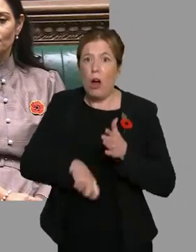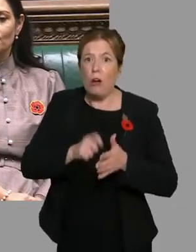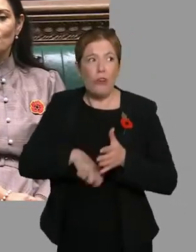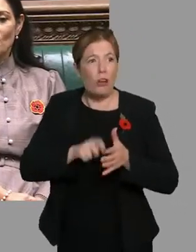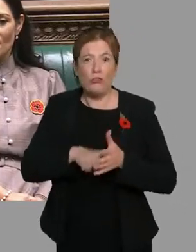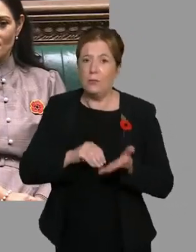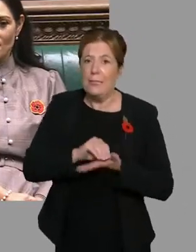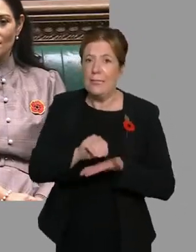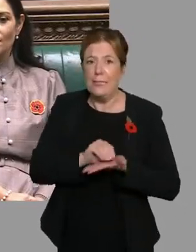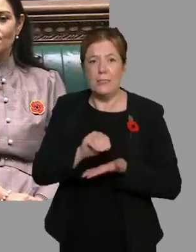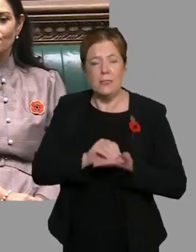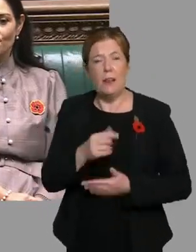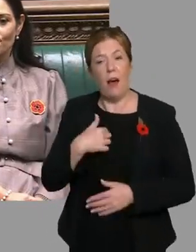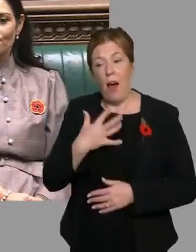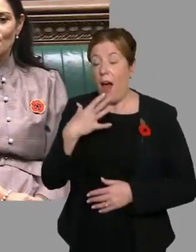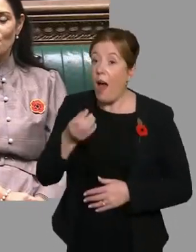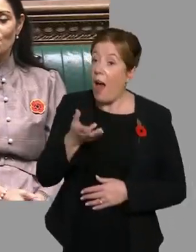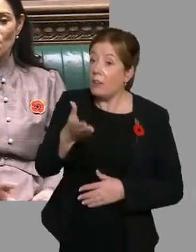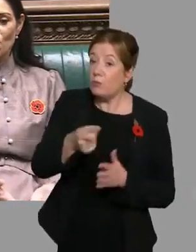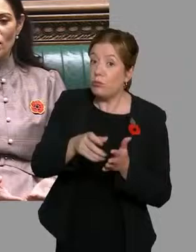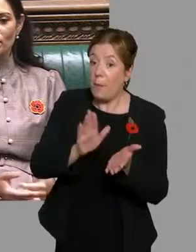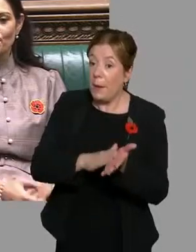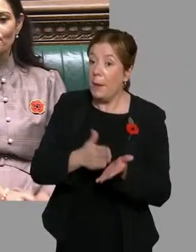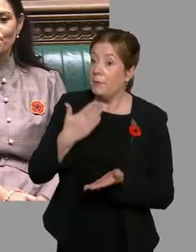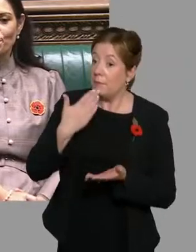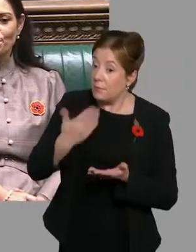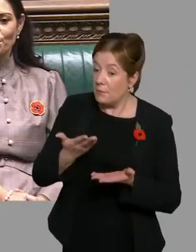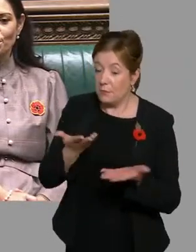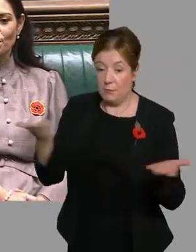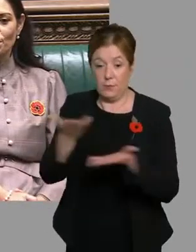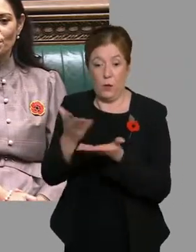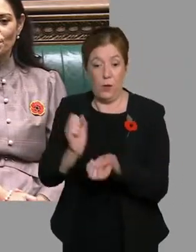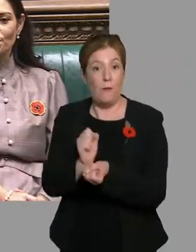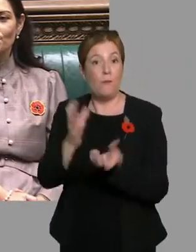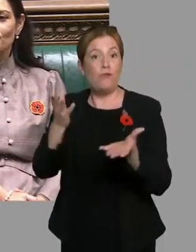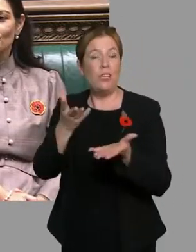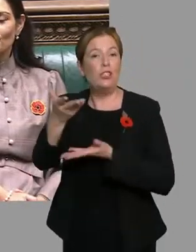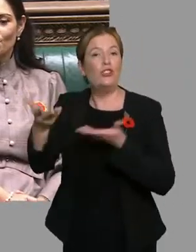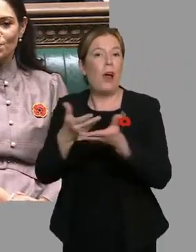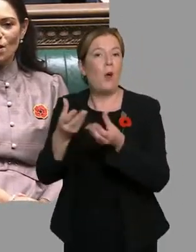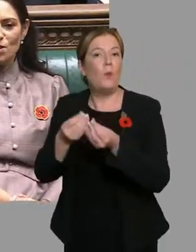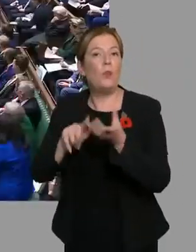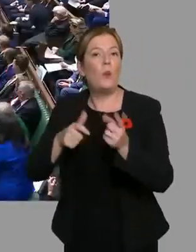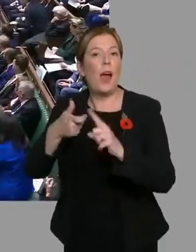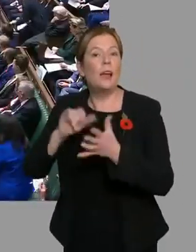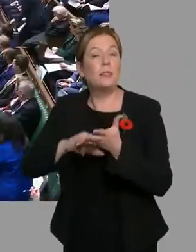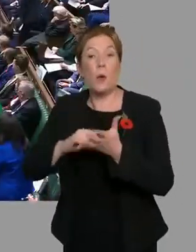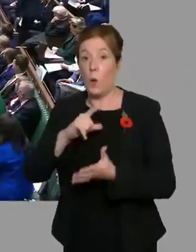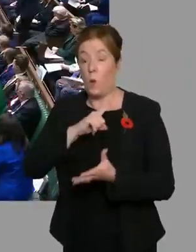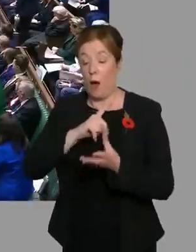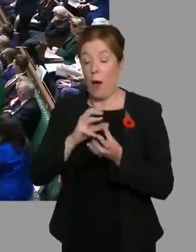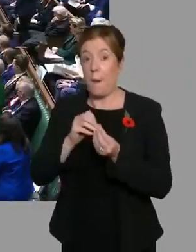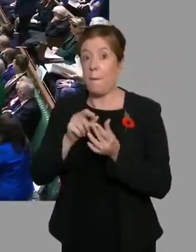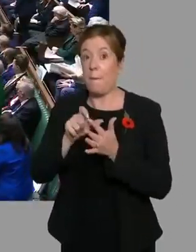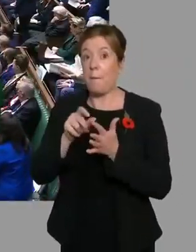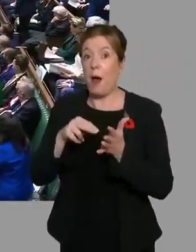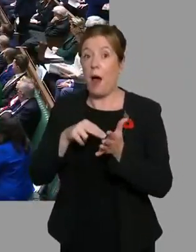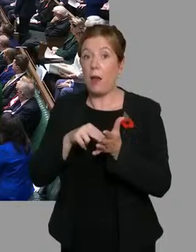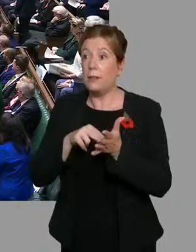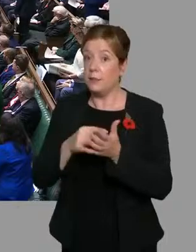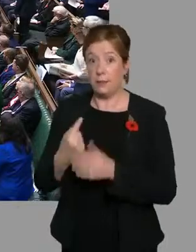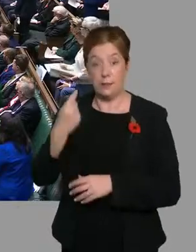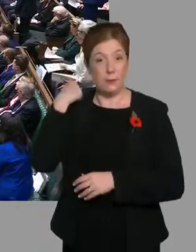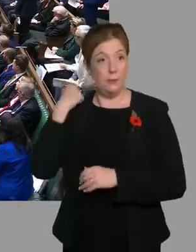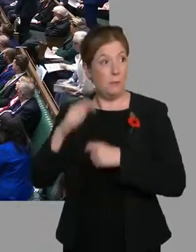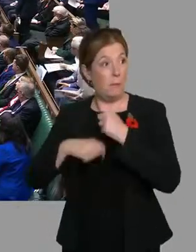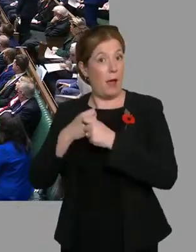negotiations on our free trade agreement with the US, which the Biden administration cancelled when they came into office? Prime Minister.